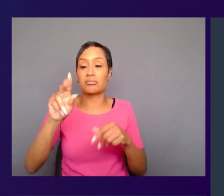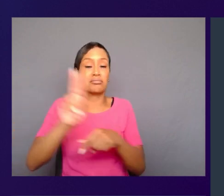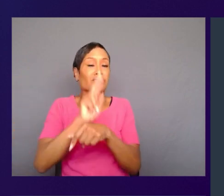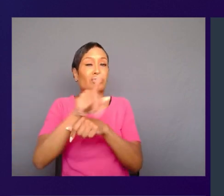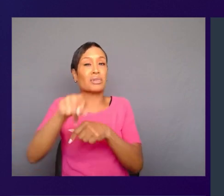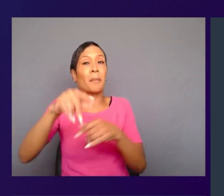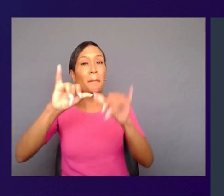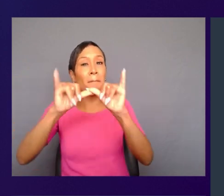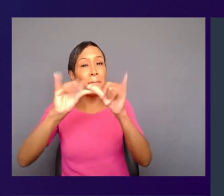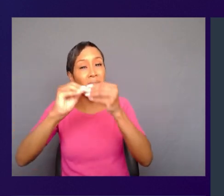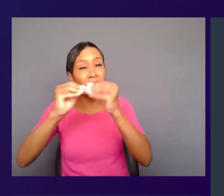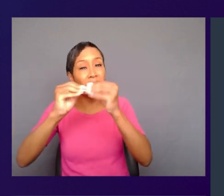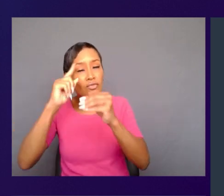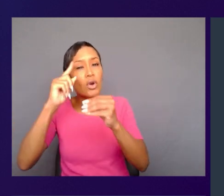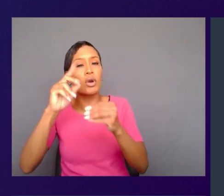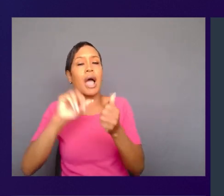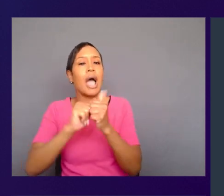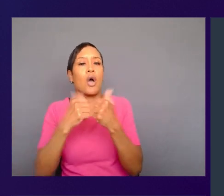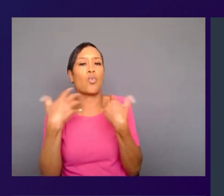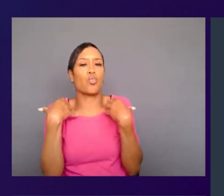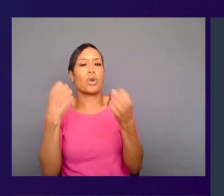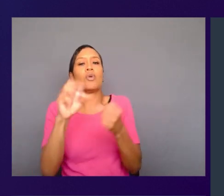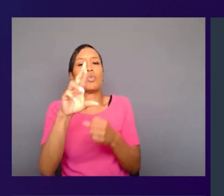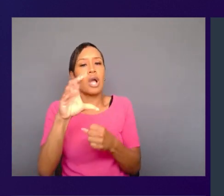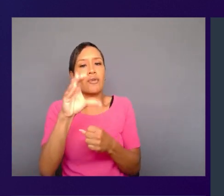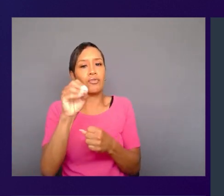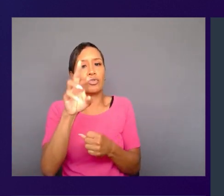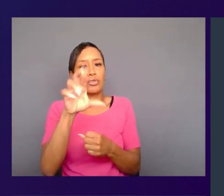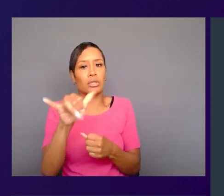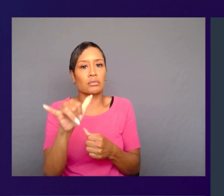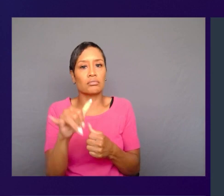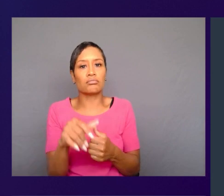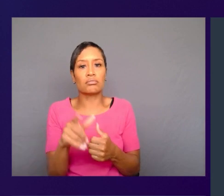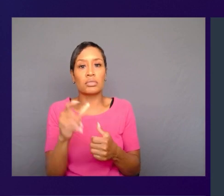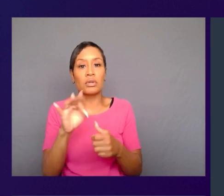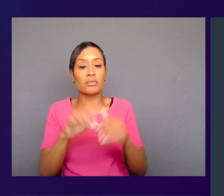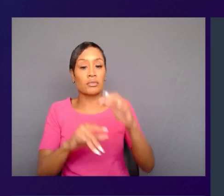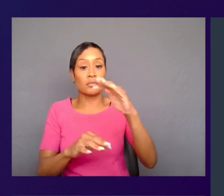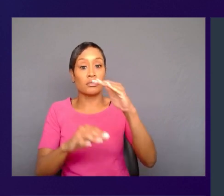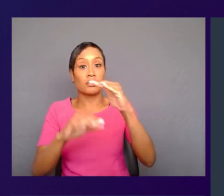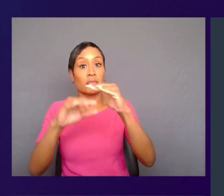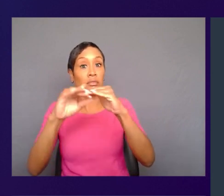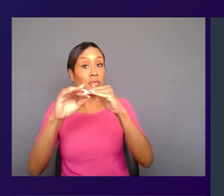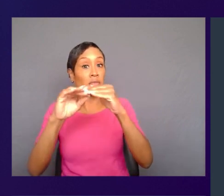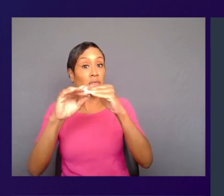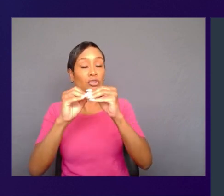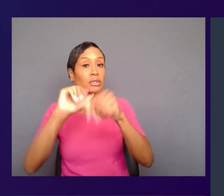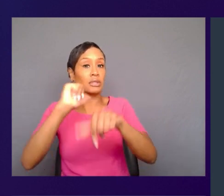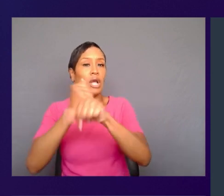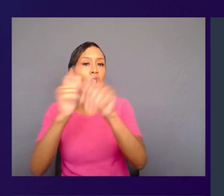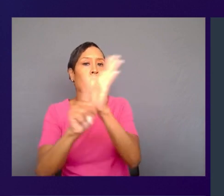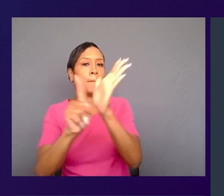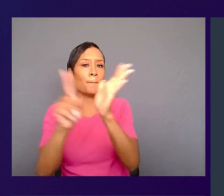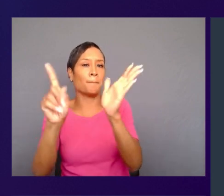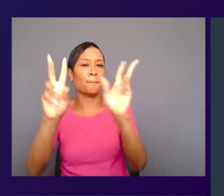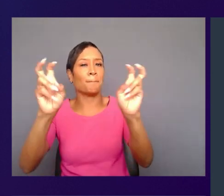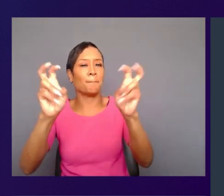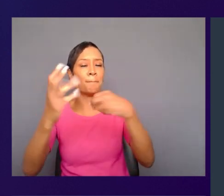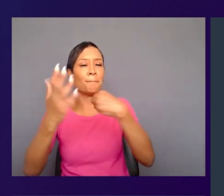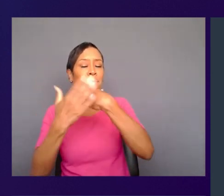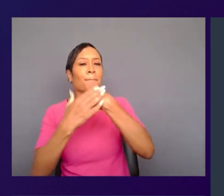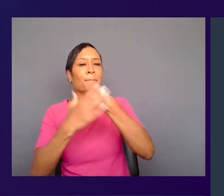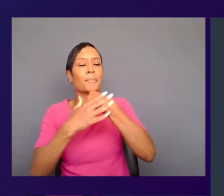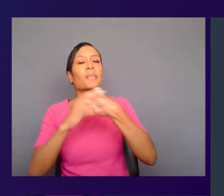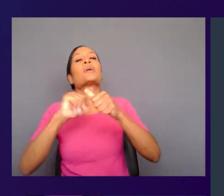automated recovery actions. So you can set an alarm based on a threshold of this metric, and then use a Lambda function on top of it to build a